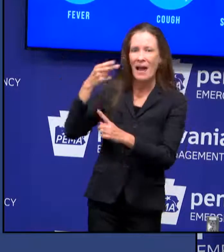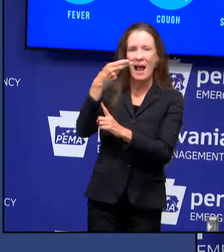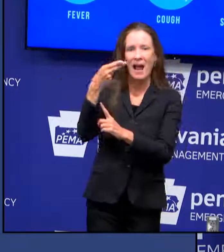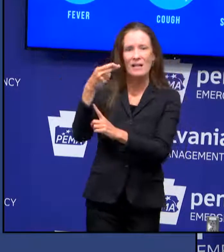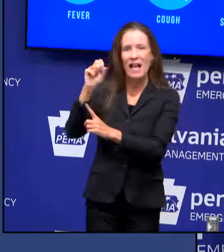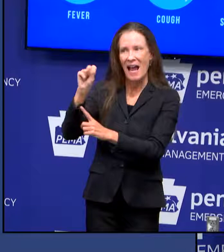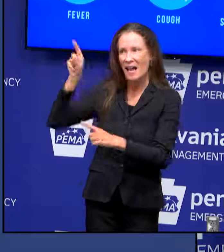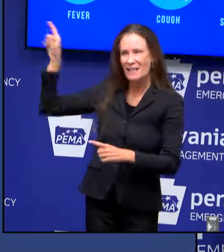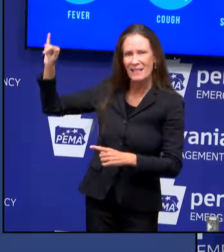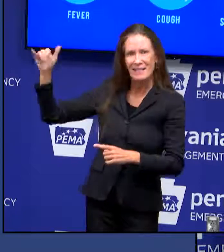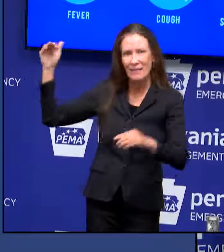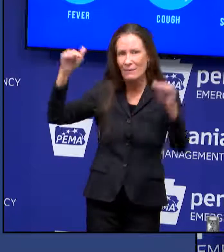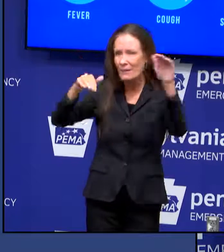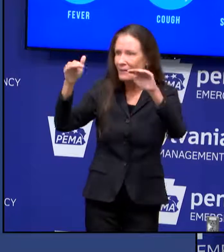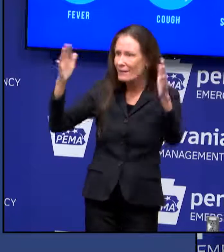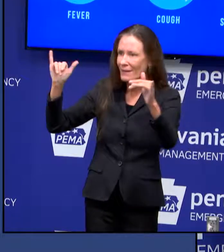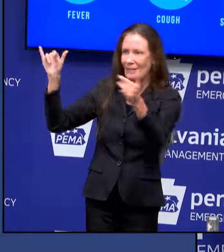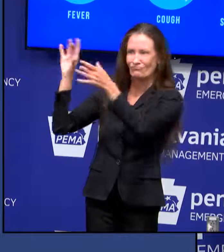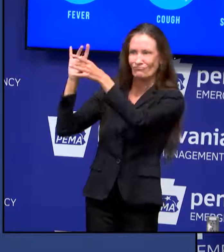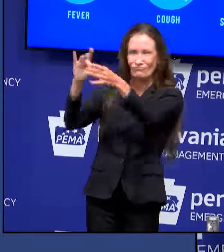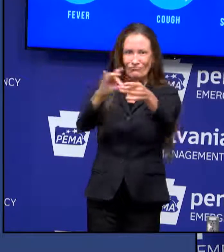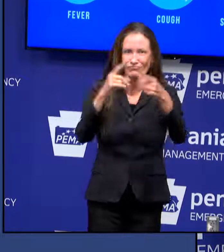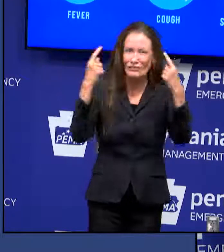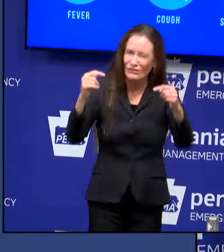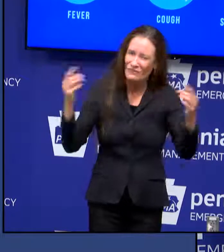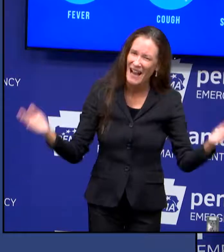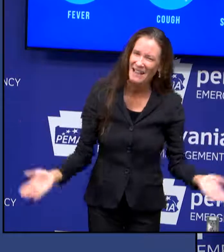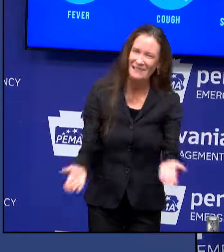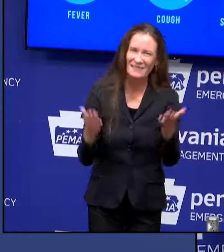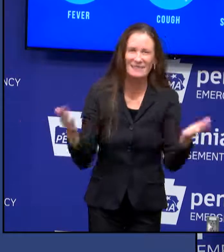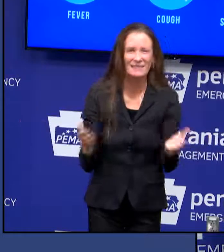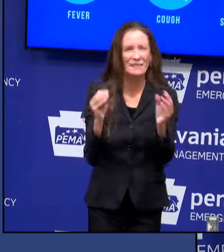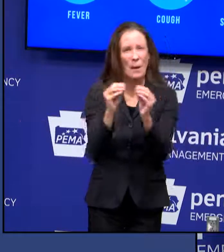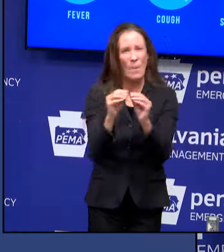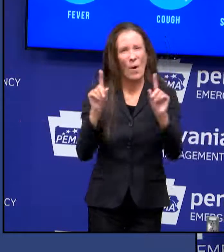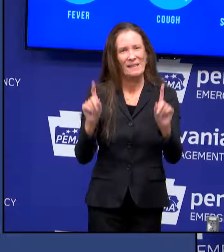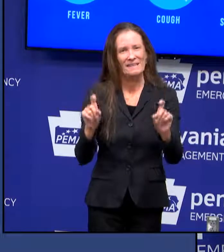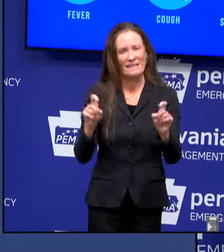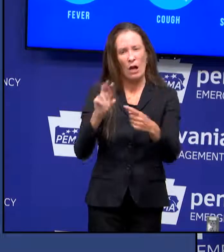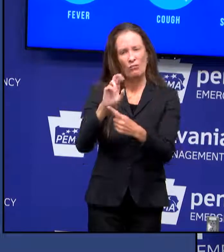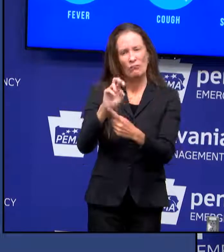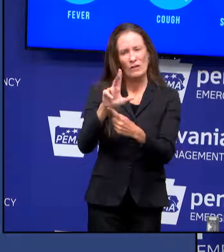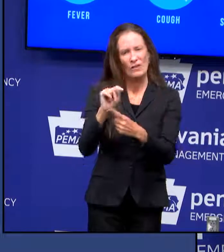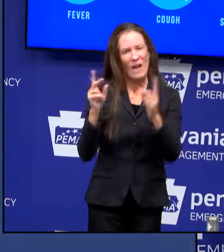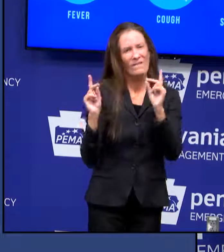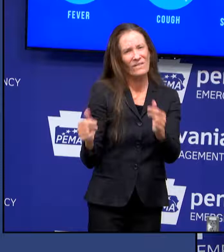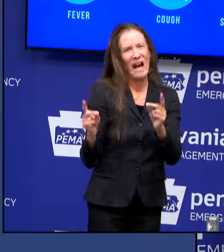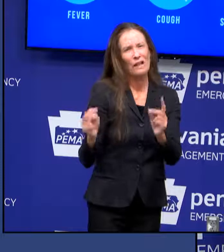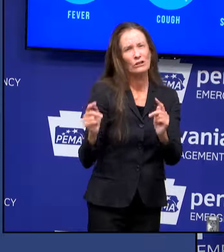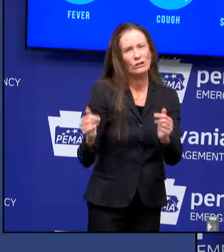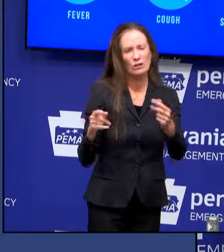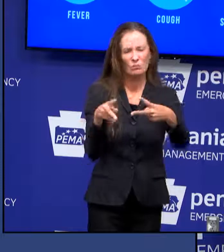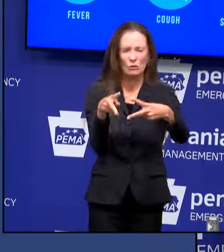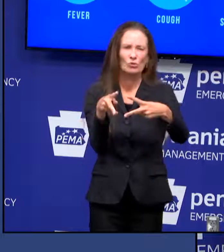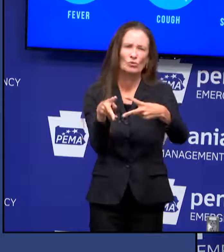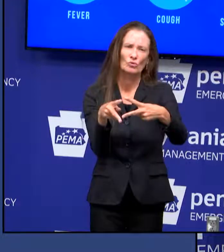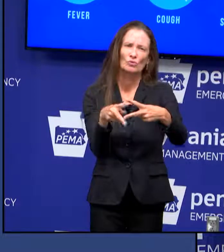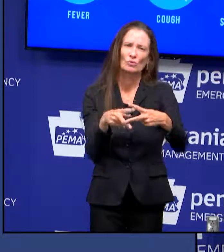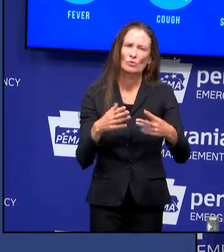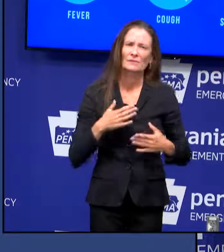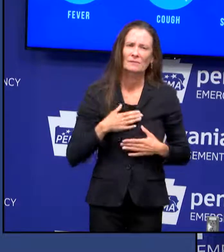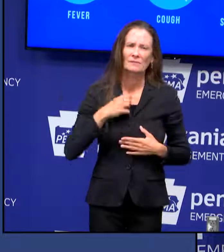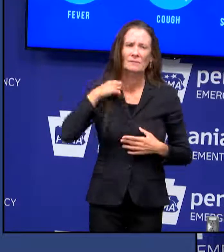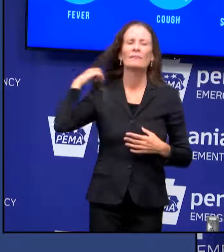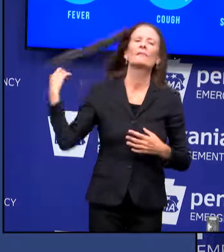and LabCorp to increase their capacity. But we want to continue to expand tests so we can test 5% or even more of the population